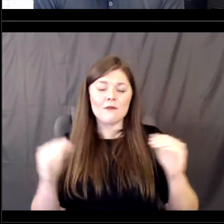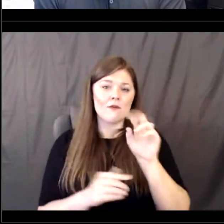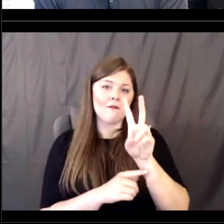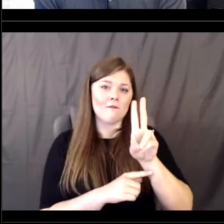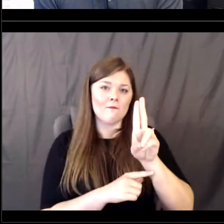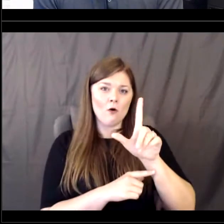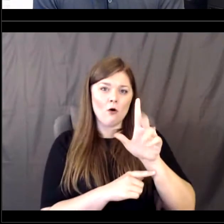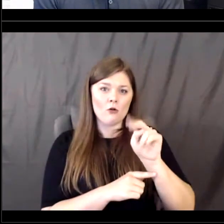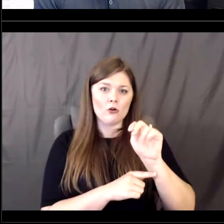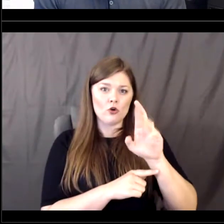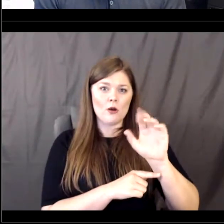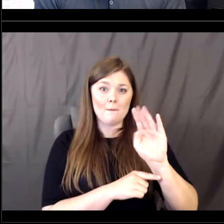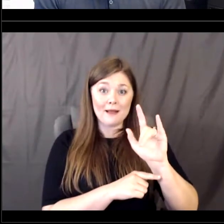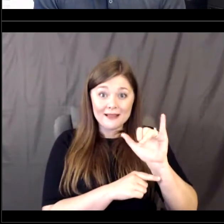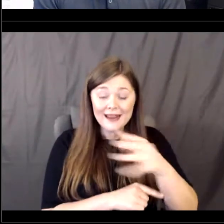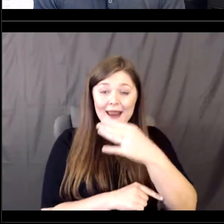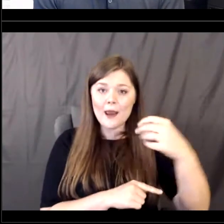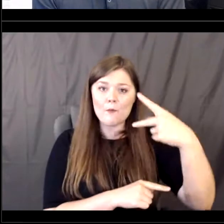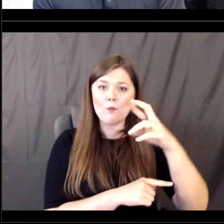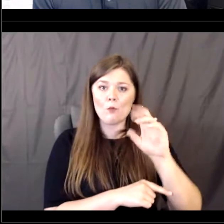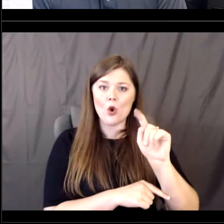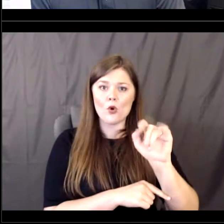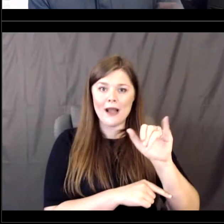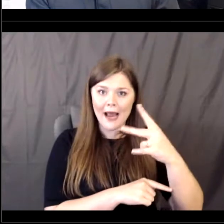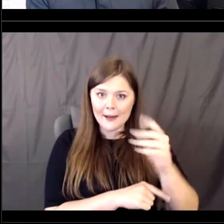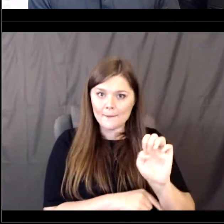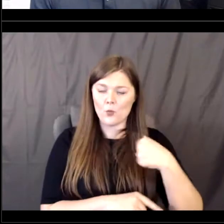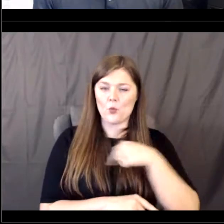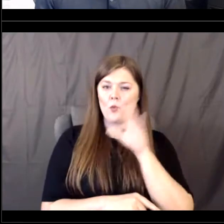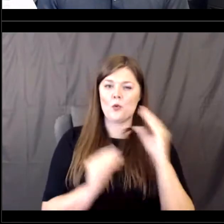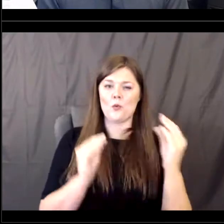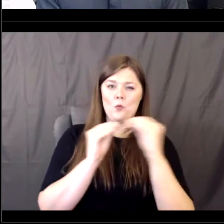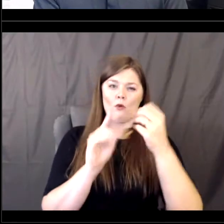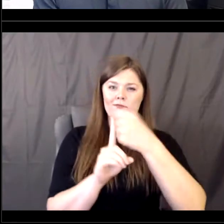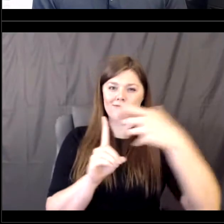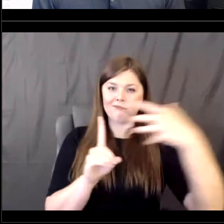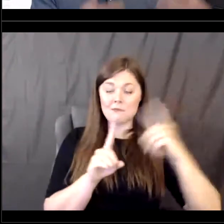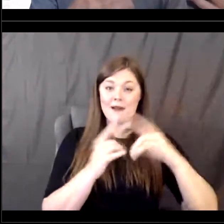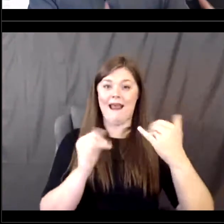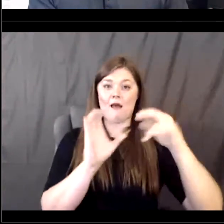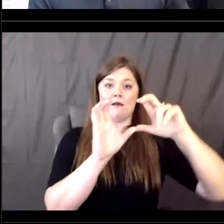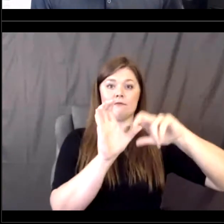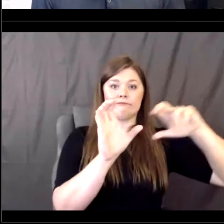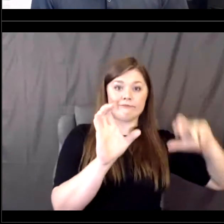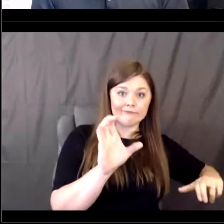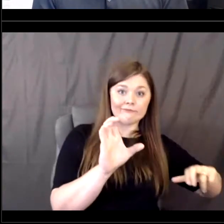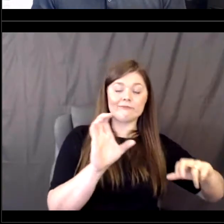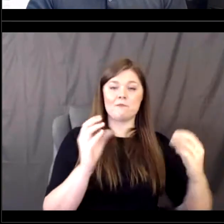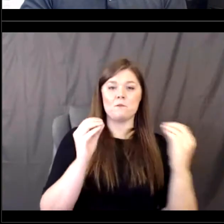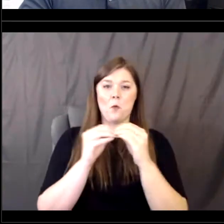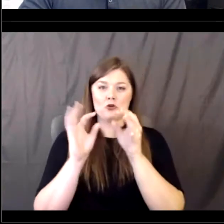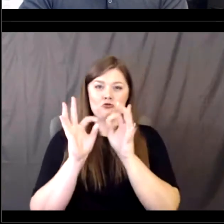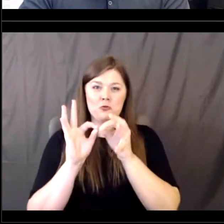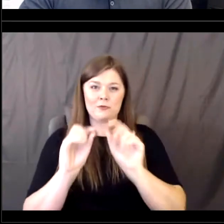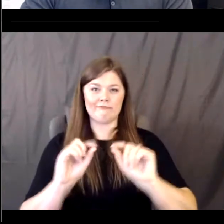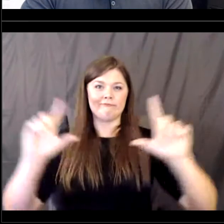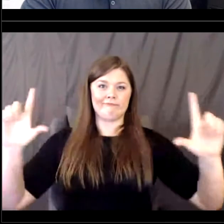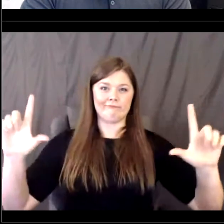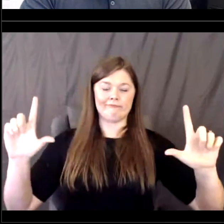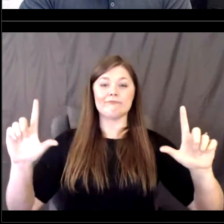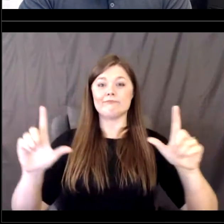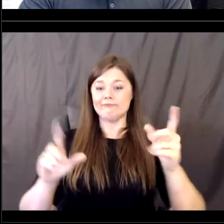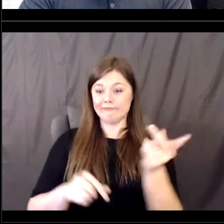will be, what we'll hear about on this call. So I'm actually going to kind of jump off and give a little bit more camera real estate to our ASL interpreter. So